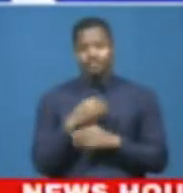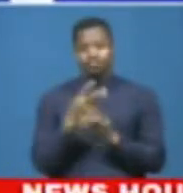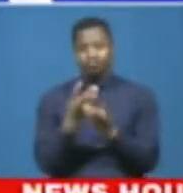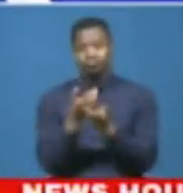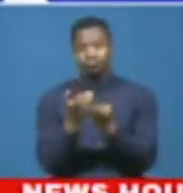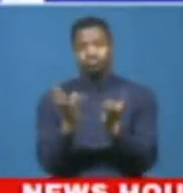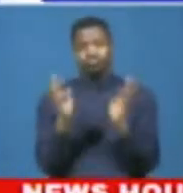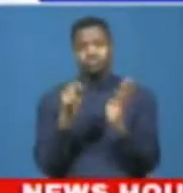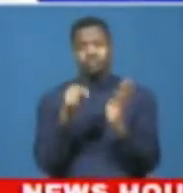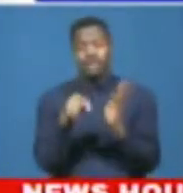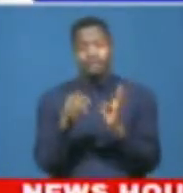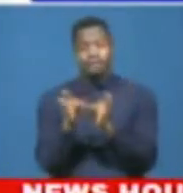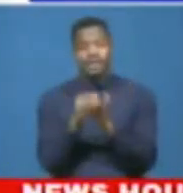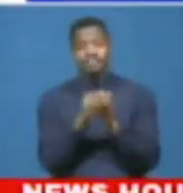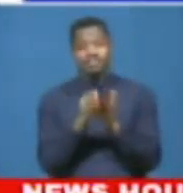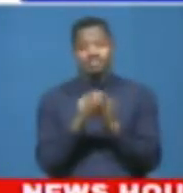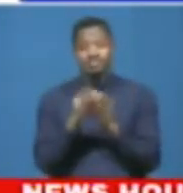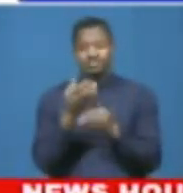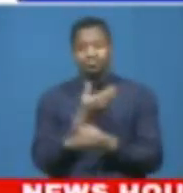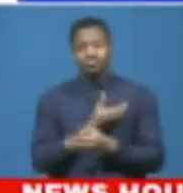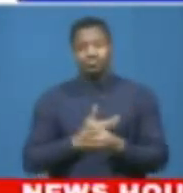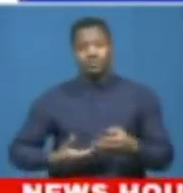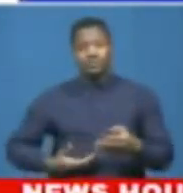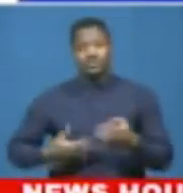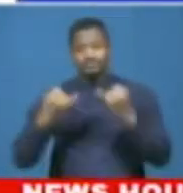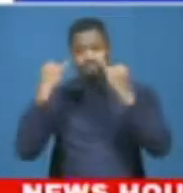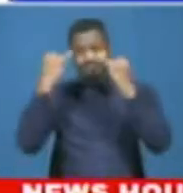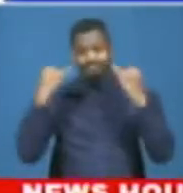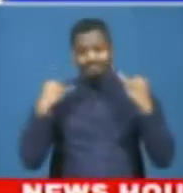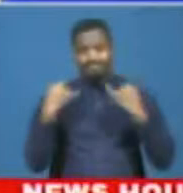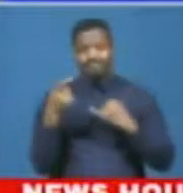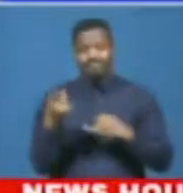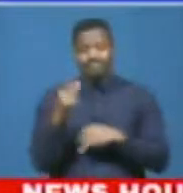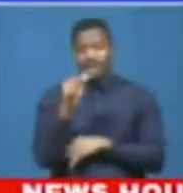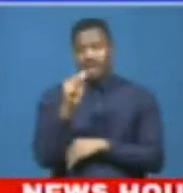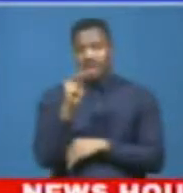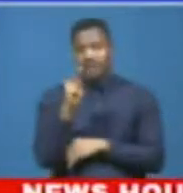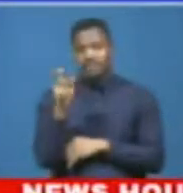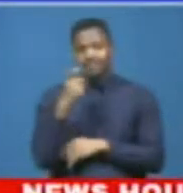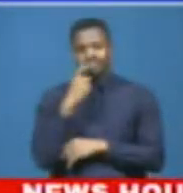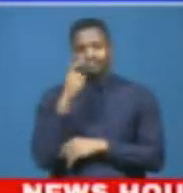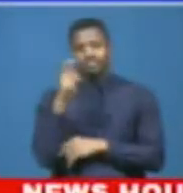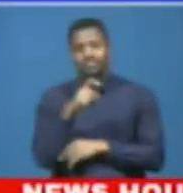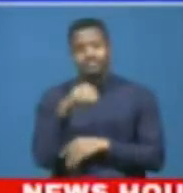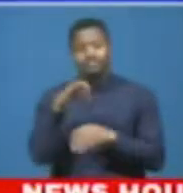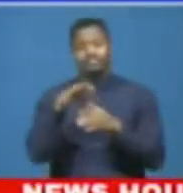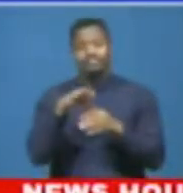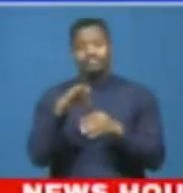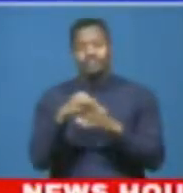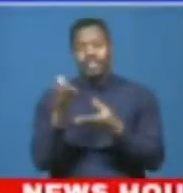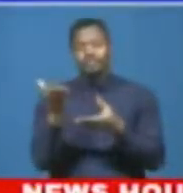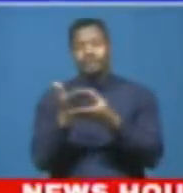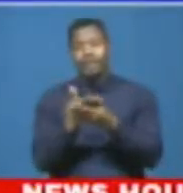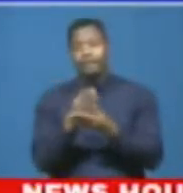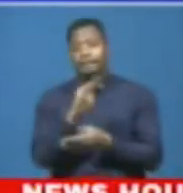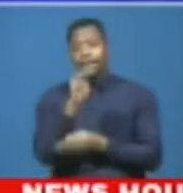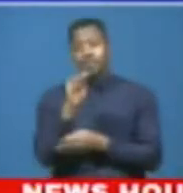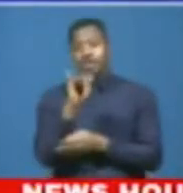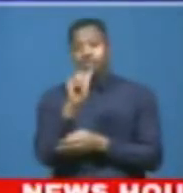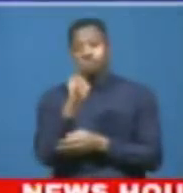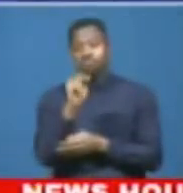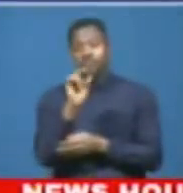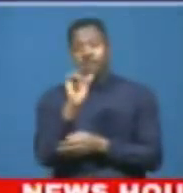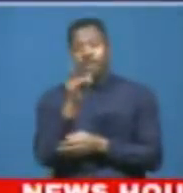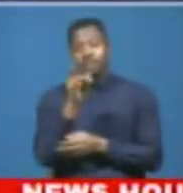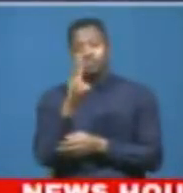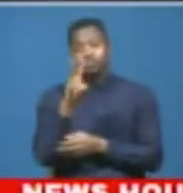presided over by the Chief Justice, Justice Enin Yeboah, has ordered the Electoral Commission to file by Monday, June 8,